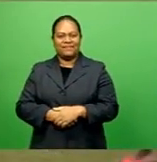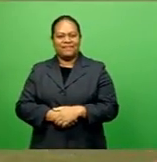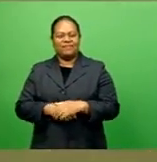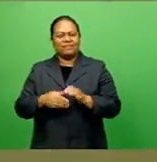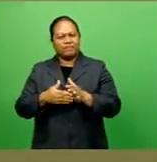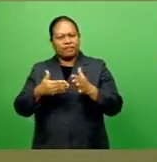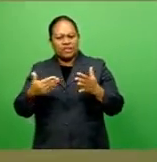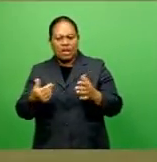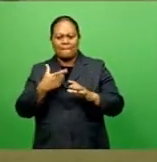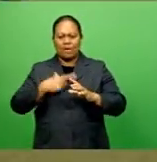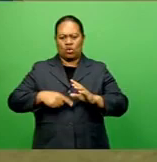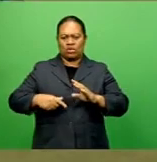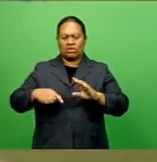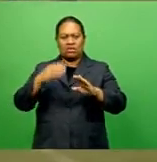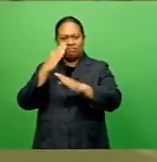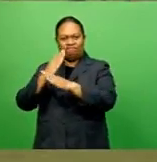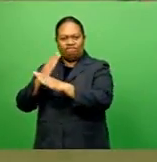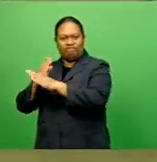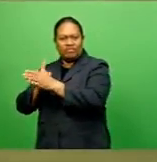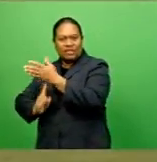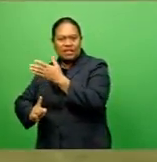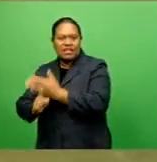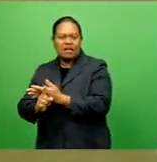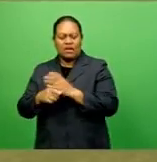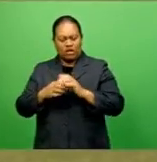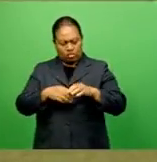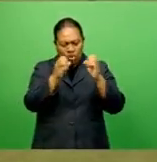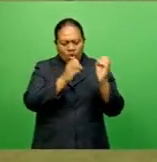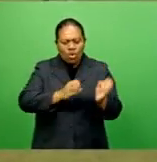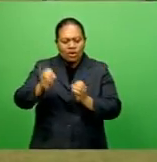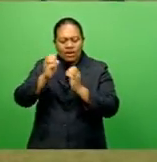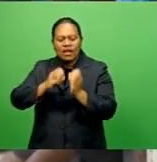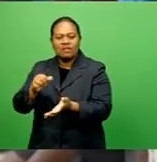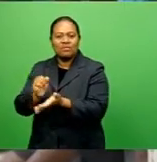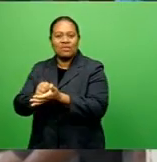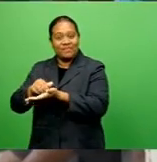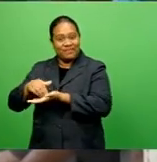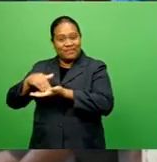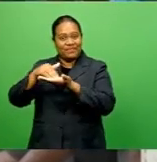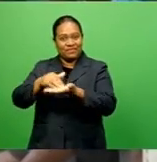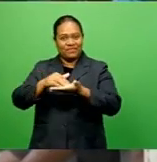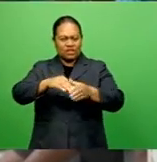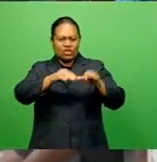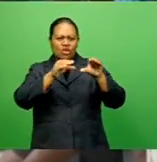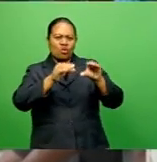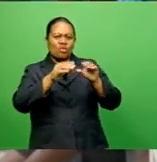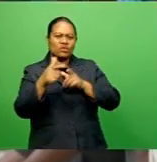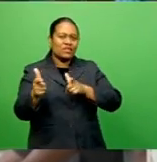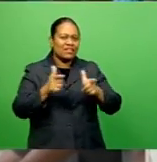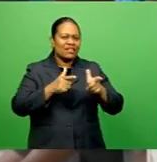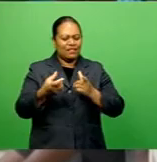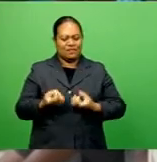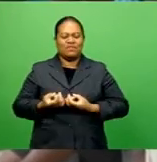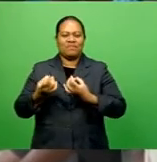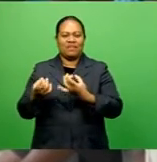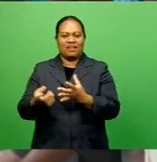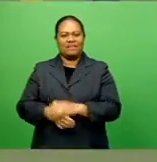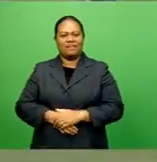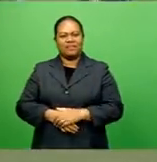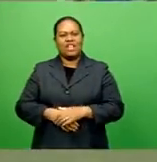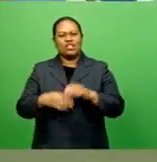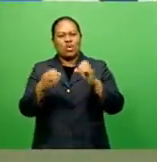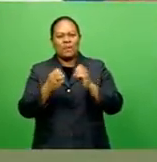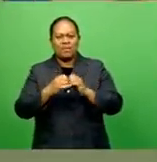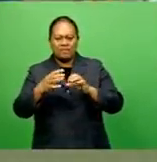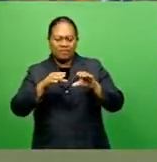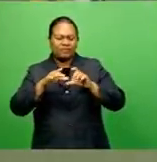borders closed, these 7 tournaments being organized will help with coach Gareth Baber's preparations. Baber has also been